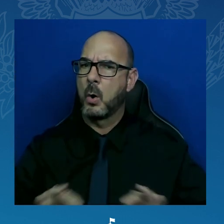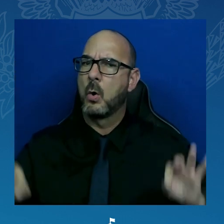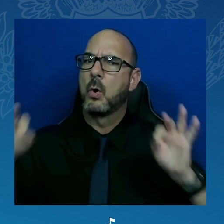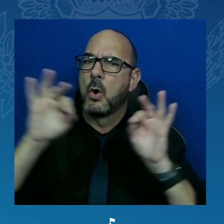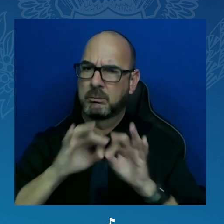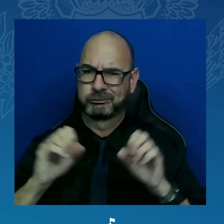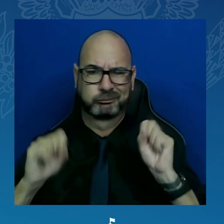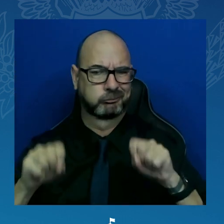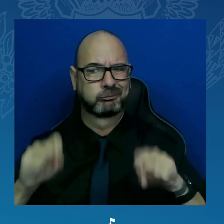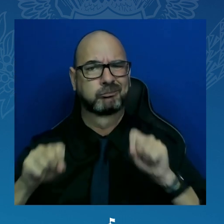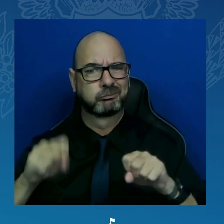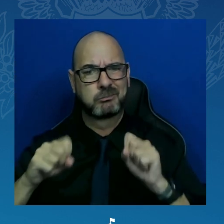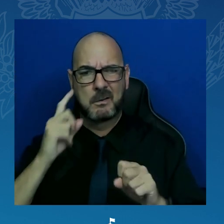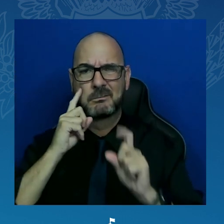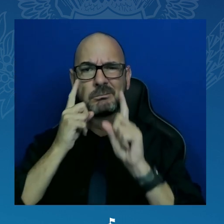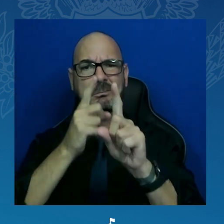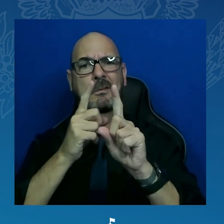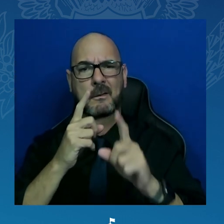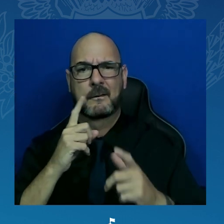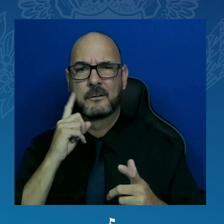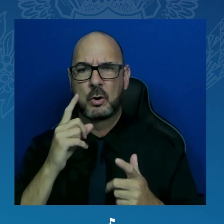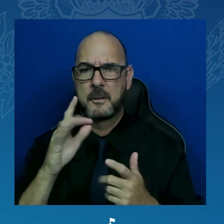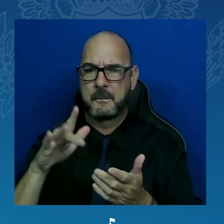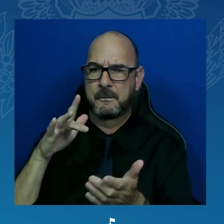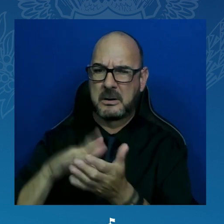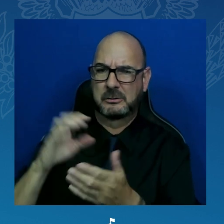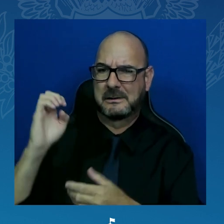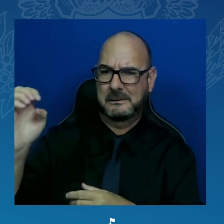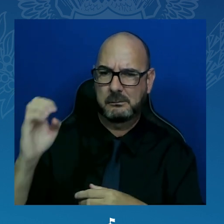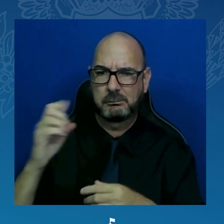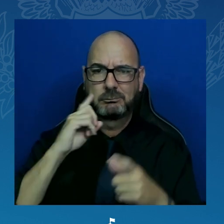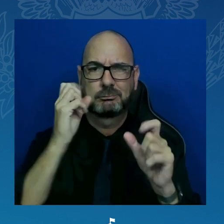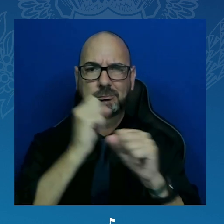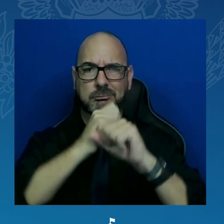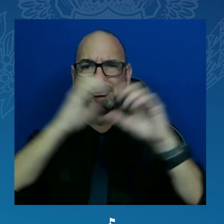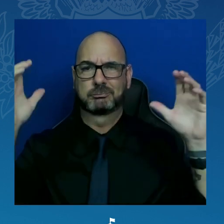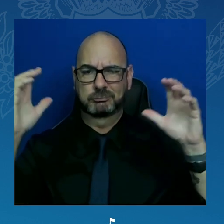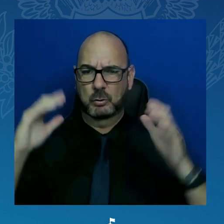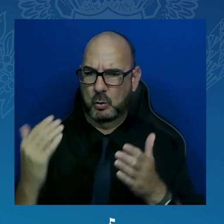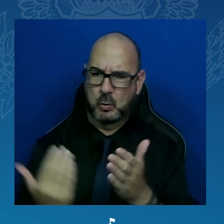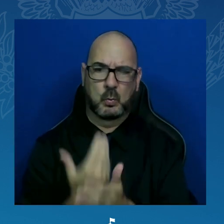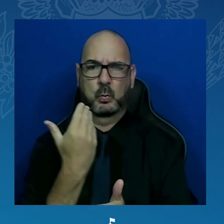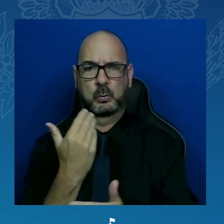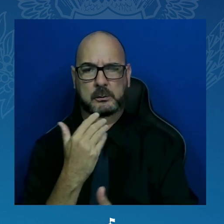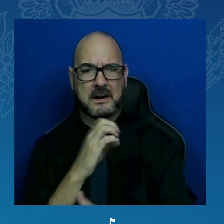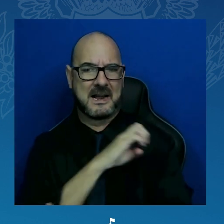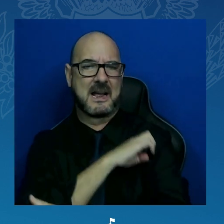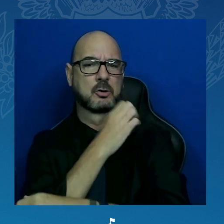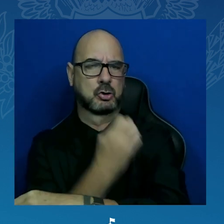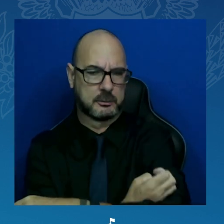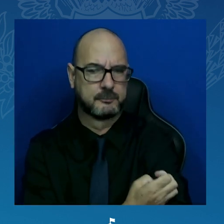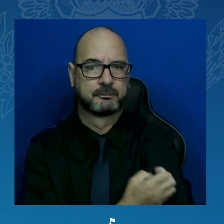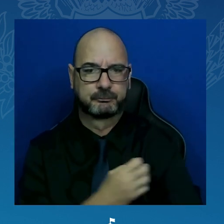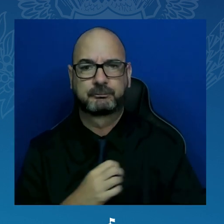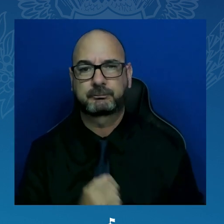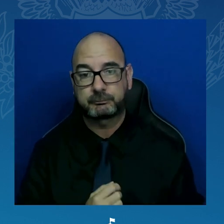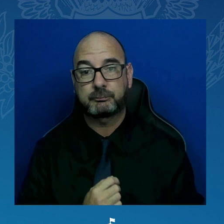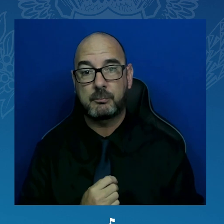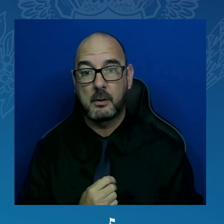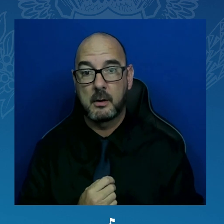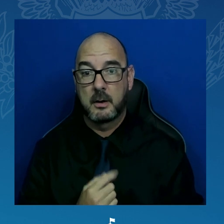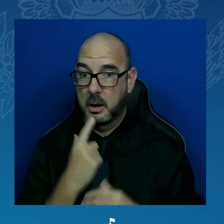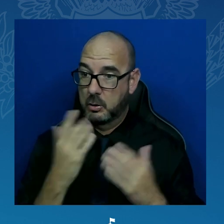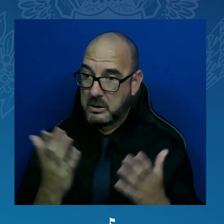this vision of a renewable Middle East that supplies energy and enables nations to have food and